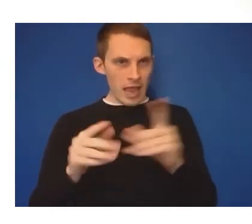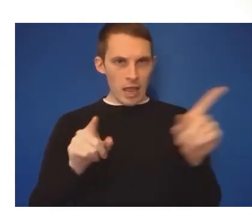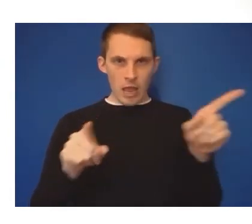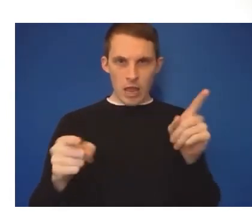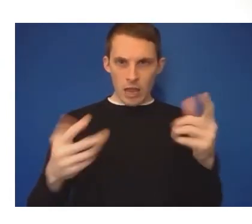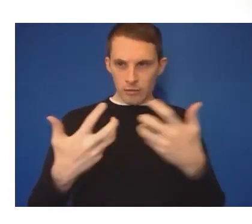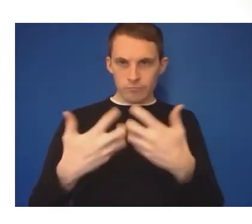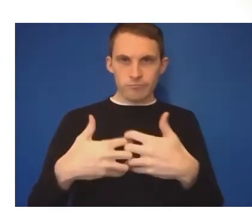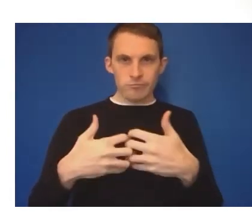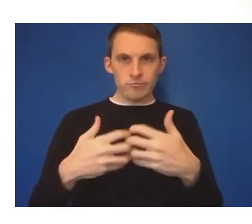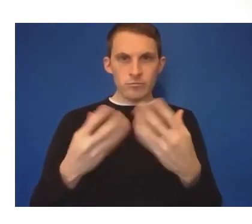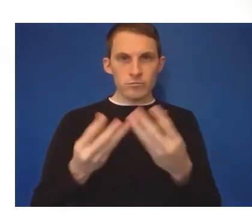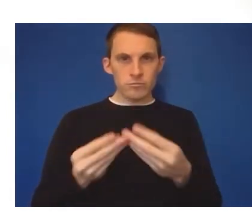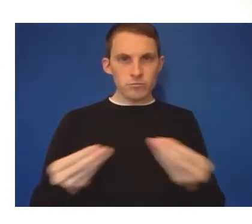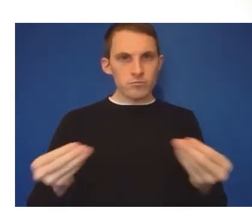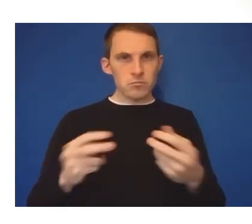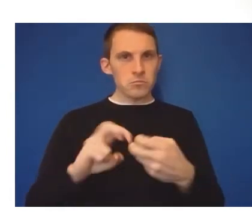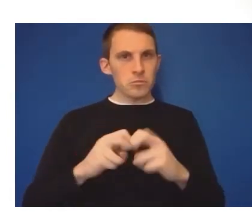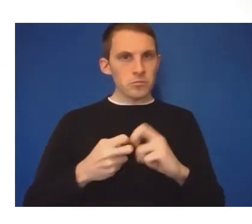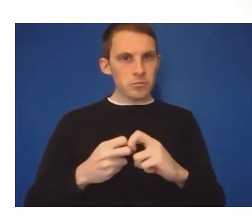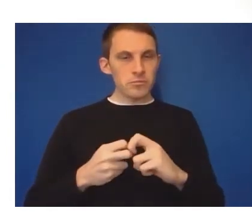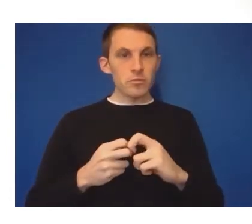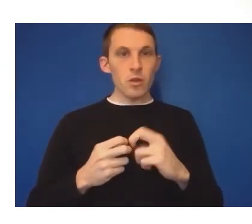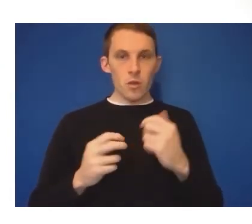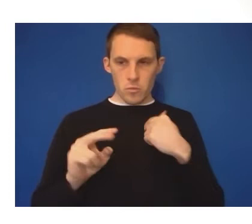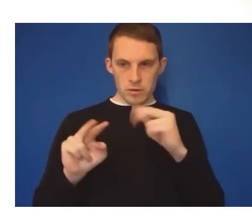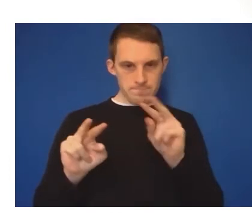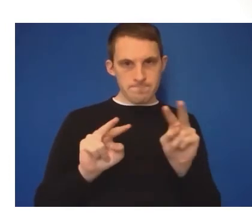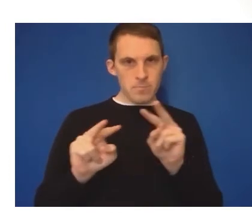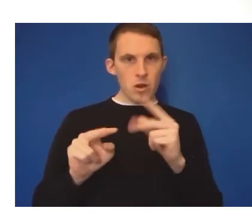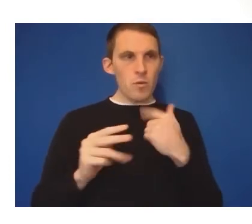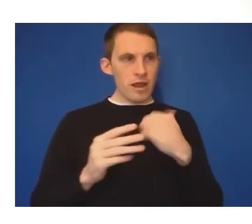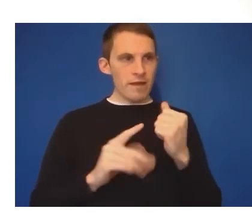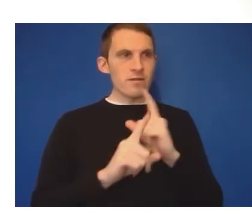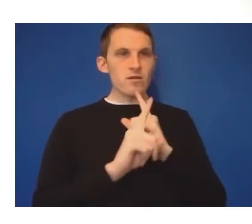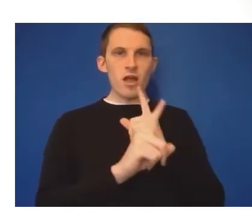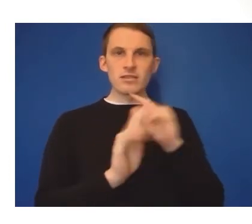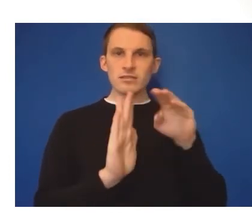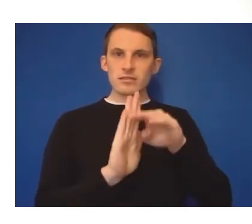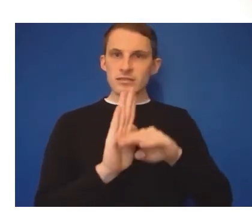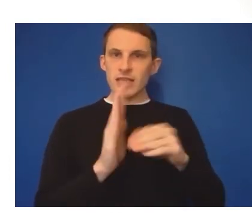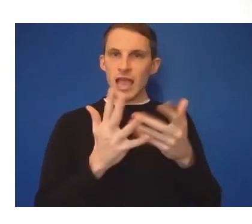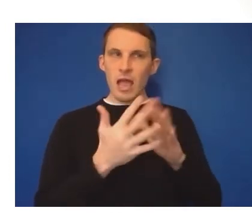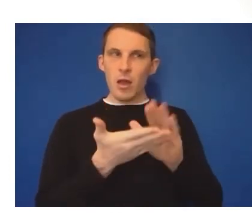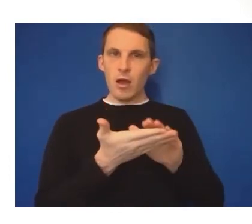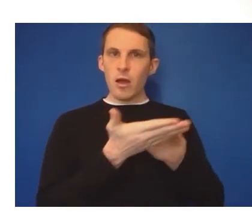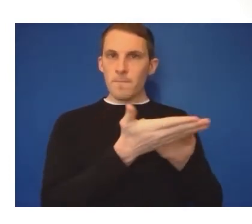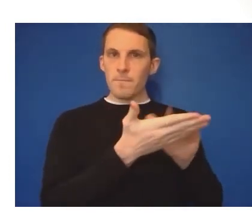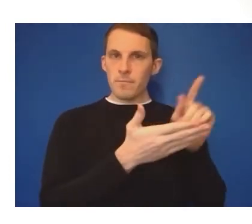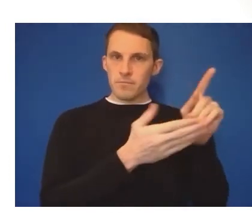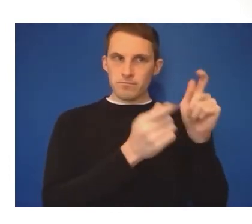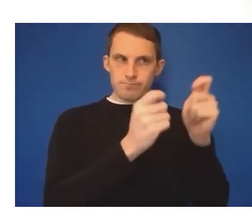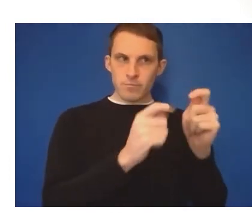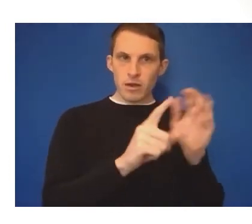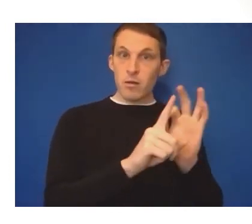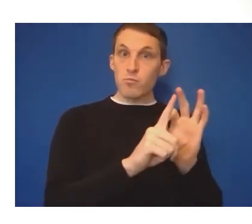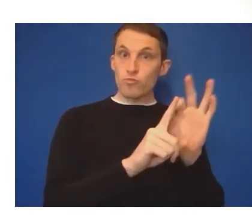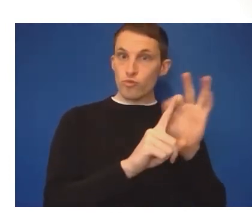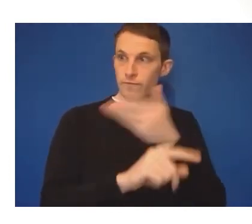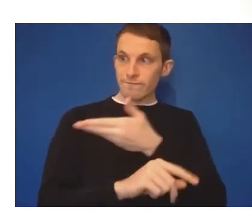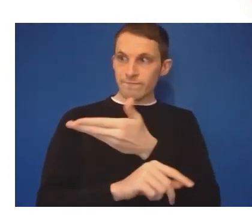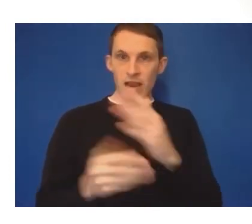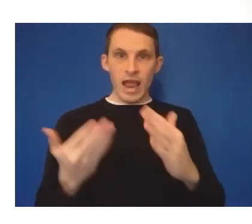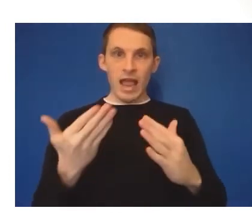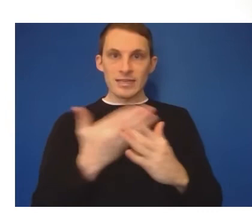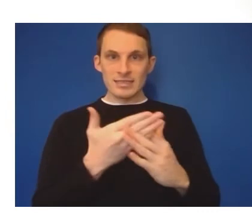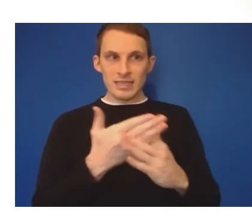from that, we developed guidance for improving, again, access and support to consumers through all of these processes. And this work was